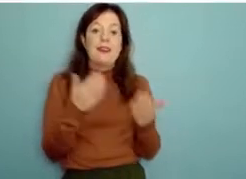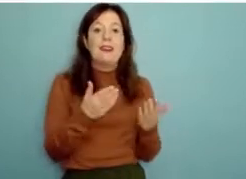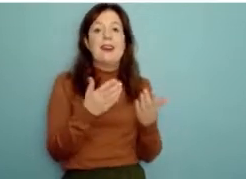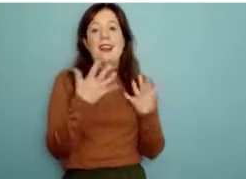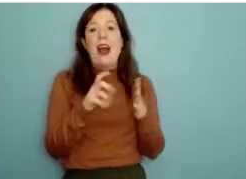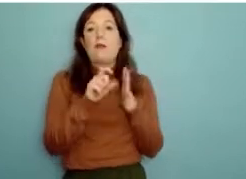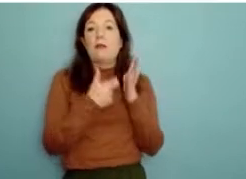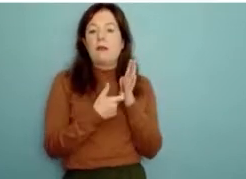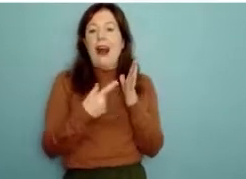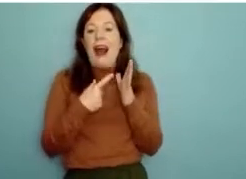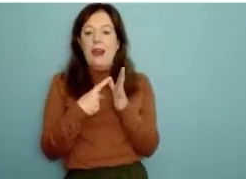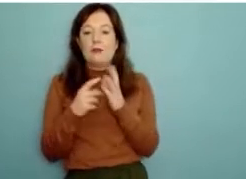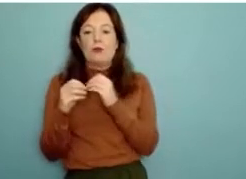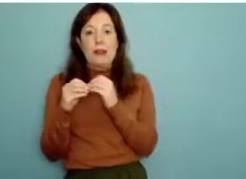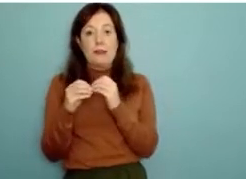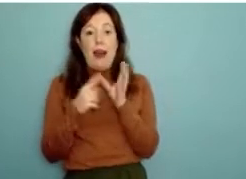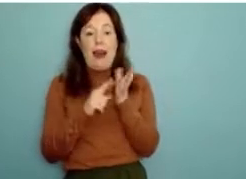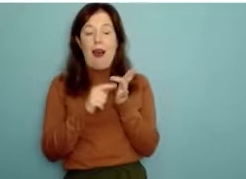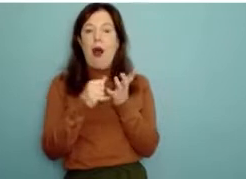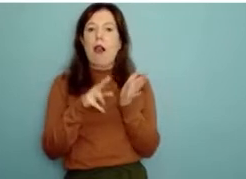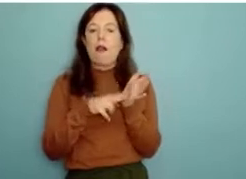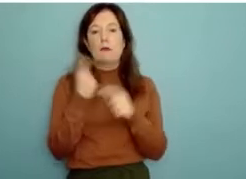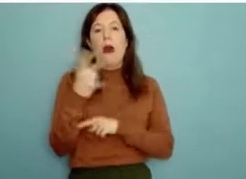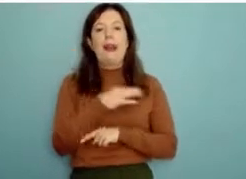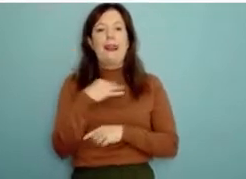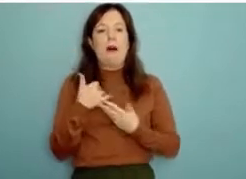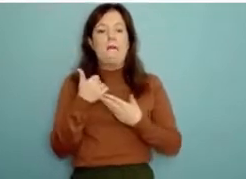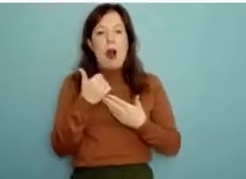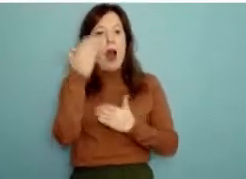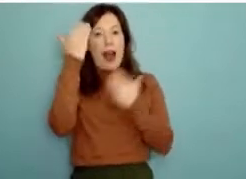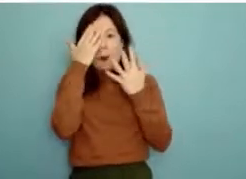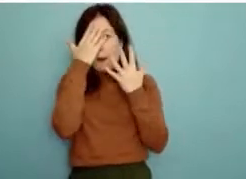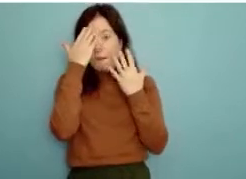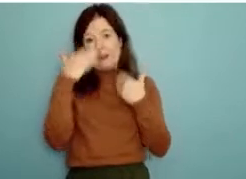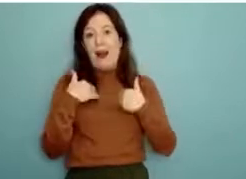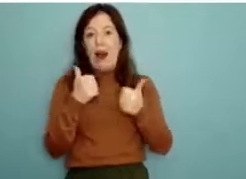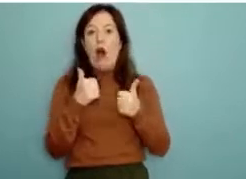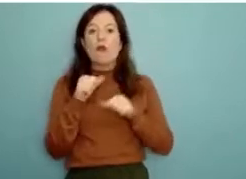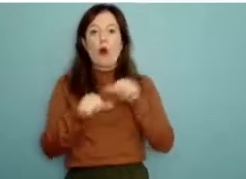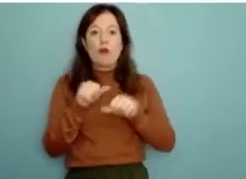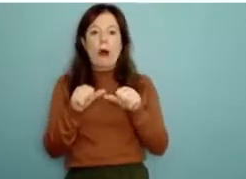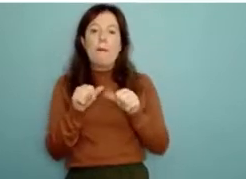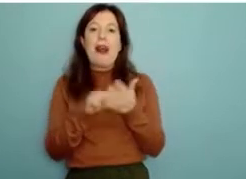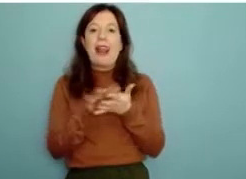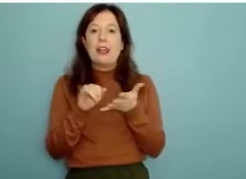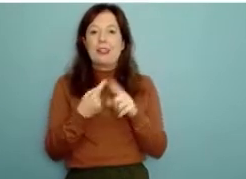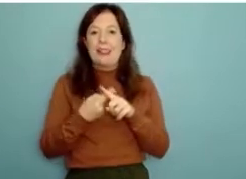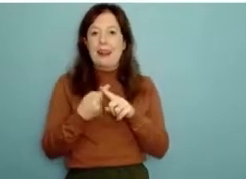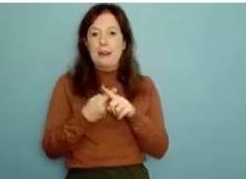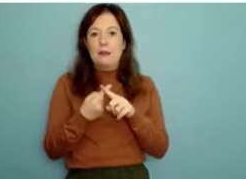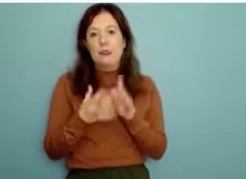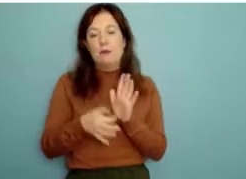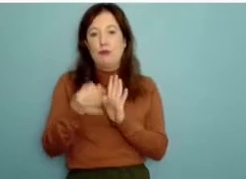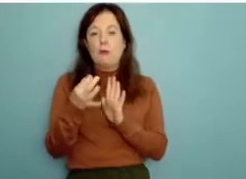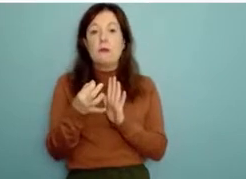Brabham. Alison is Clinical Advisor to the Adult Mental Health Programme for NHS England and Improvement. She